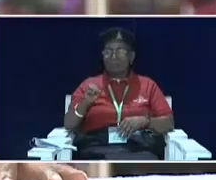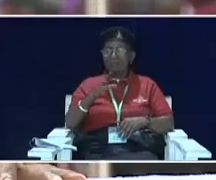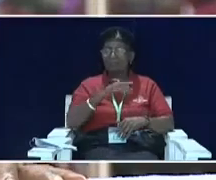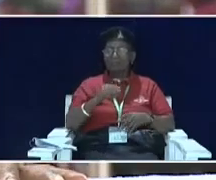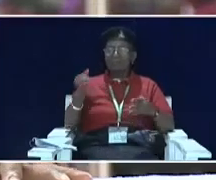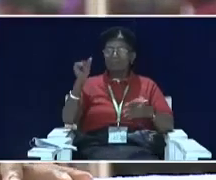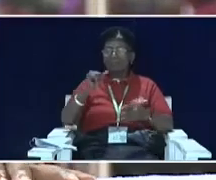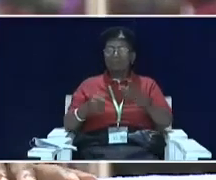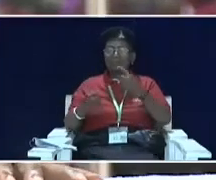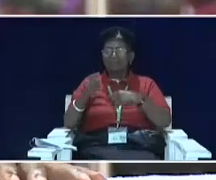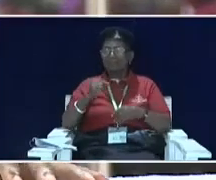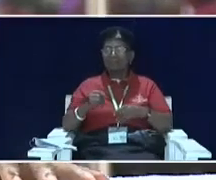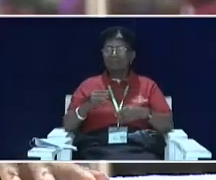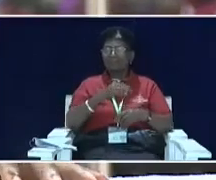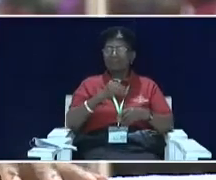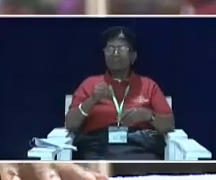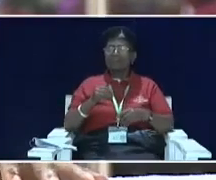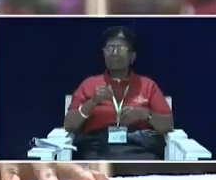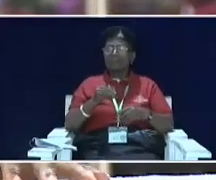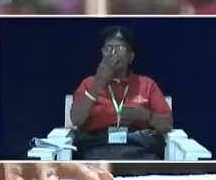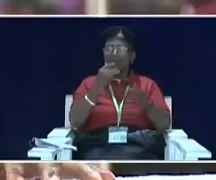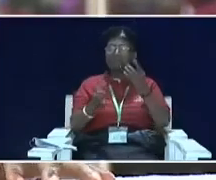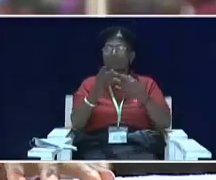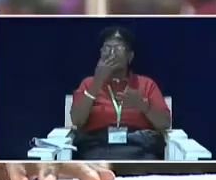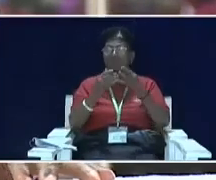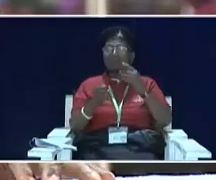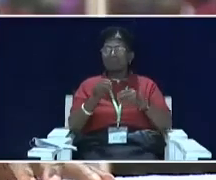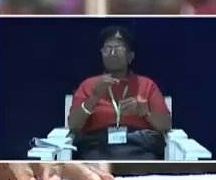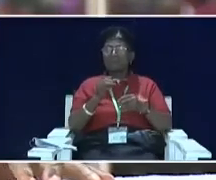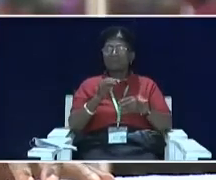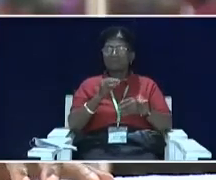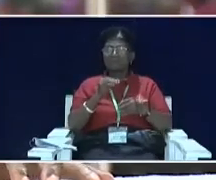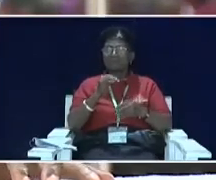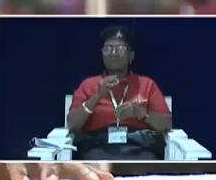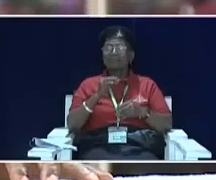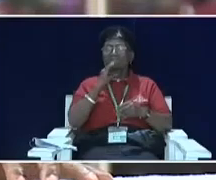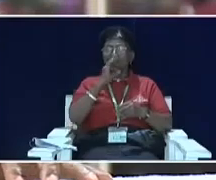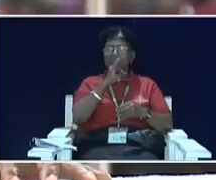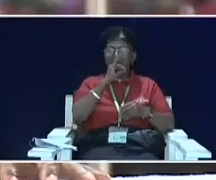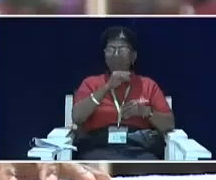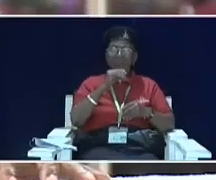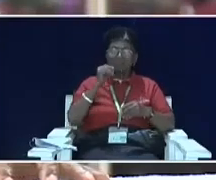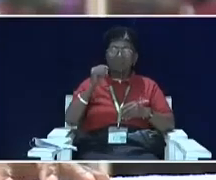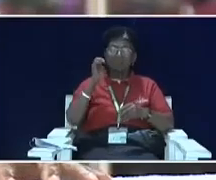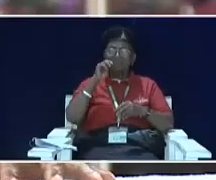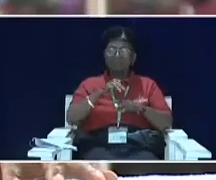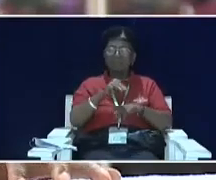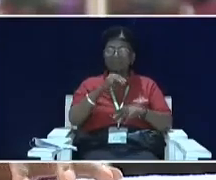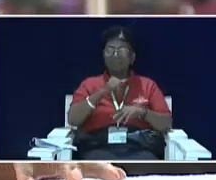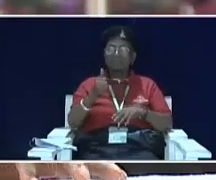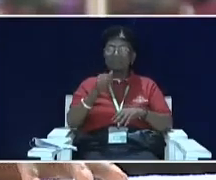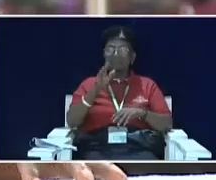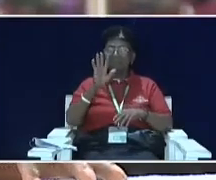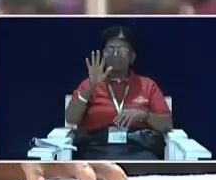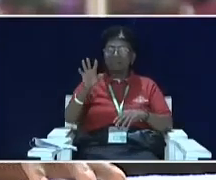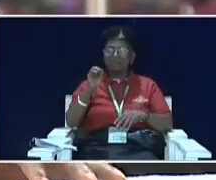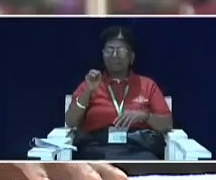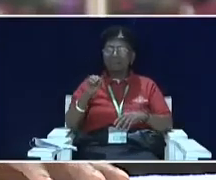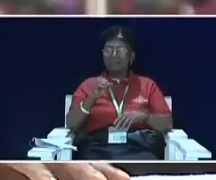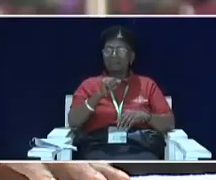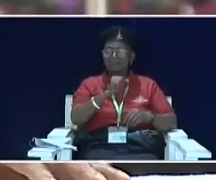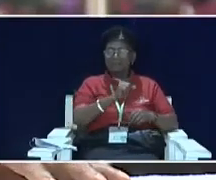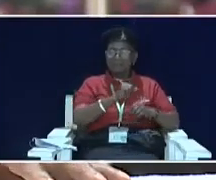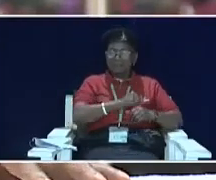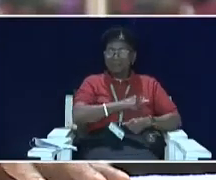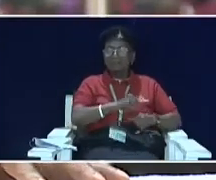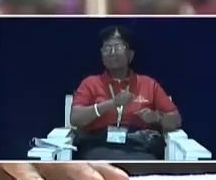fire consumed them too. And then he sent another 50 soldiers and a captain. And that one had a little bit